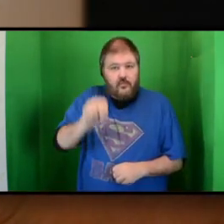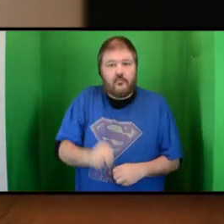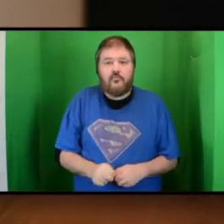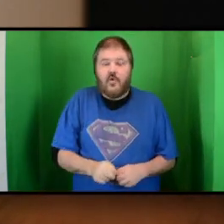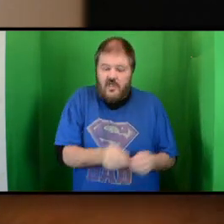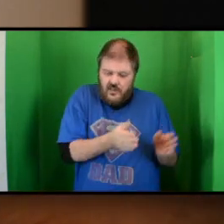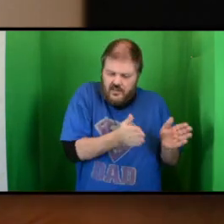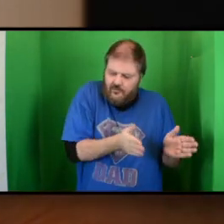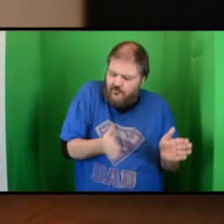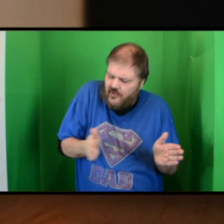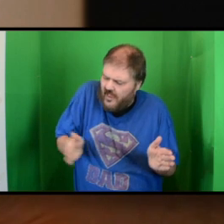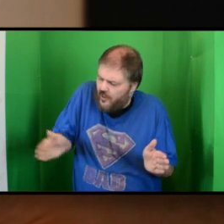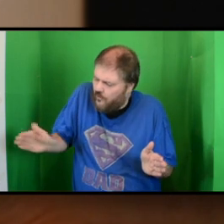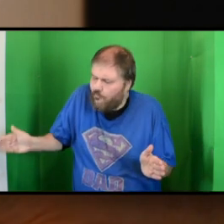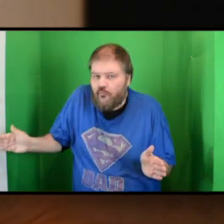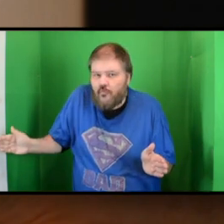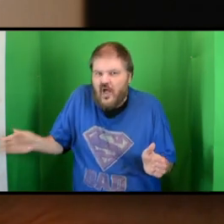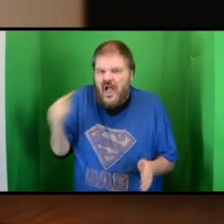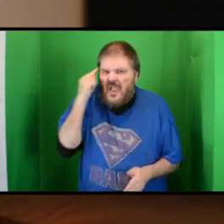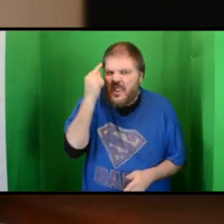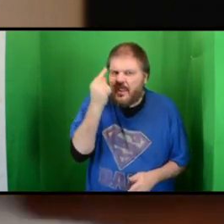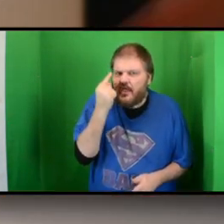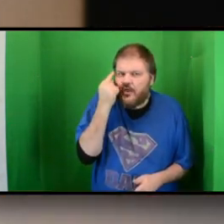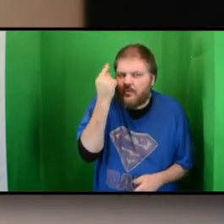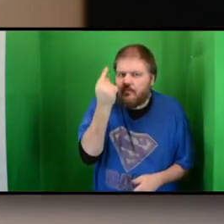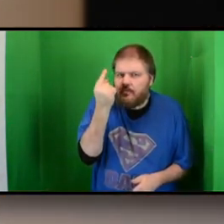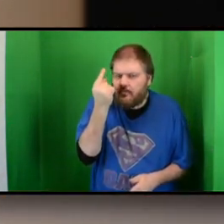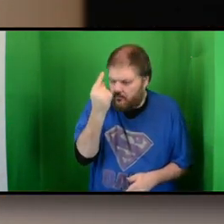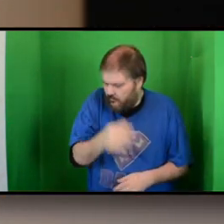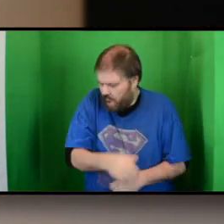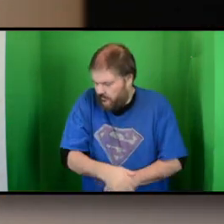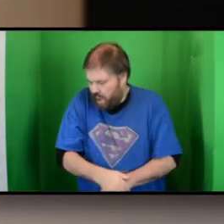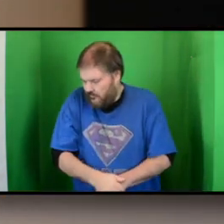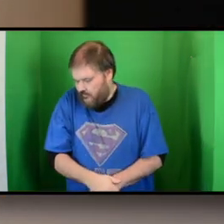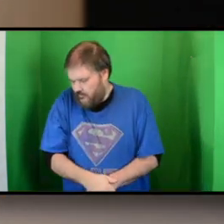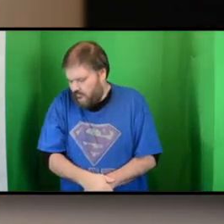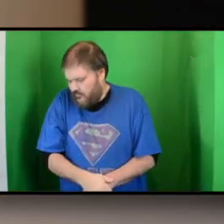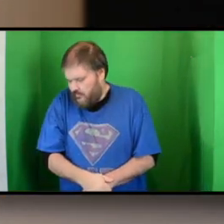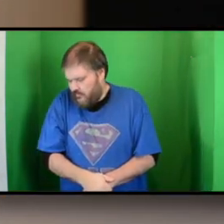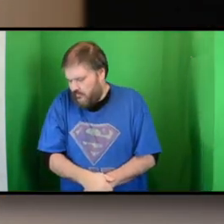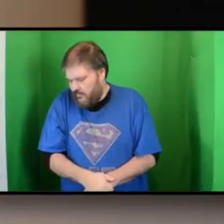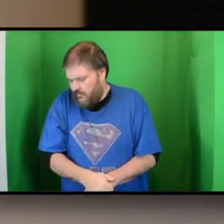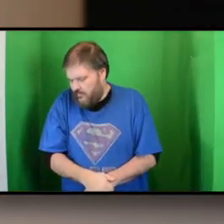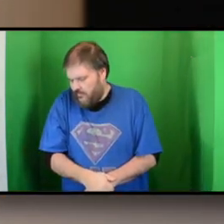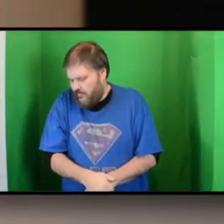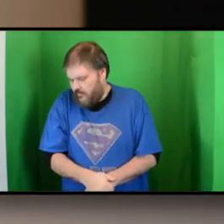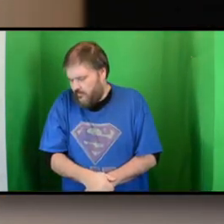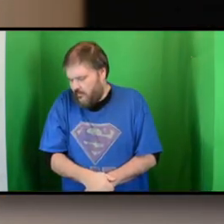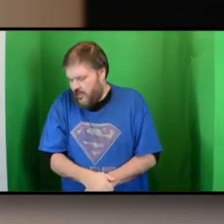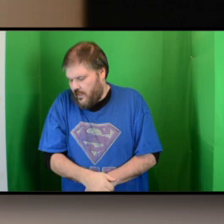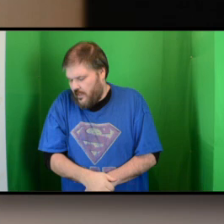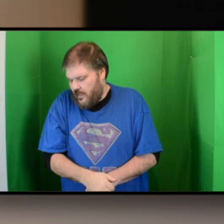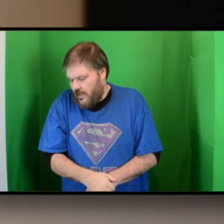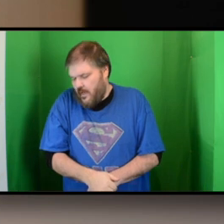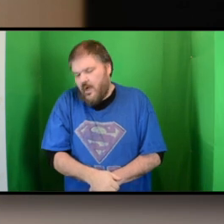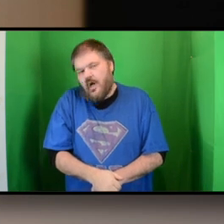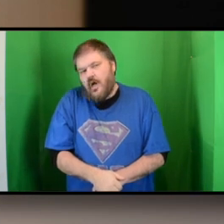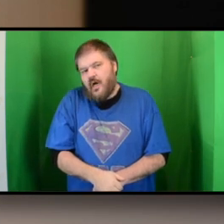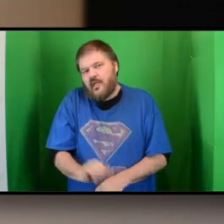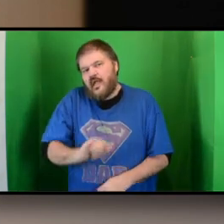So I hope that you enjoyed Galvatron. And I hope